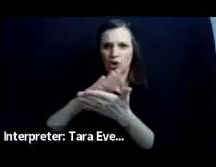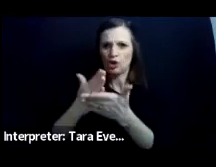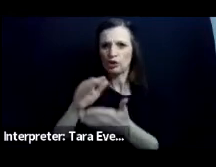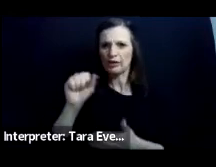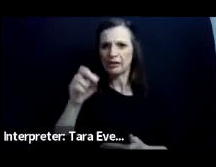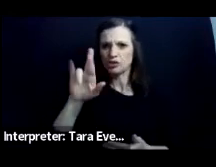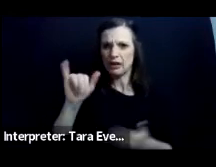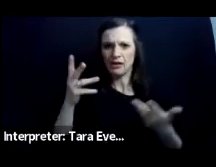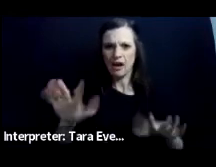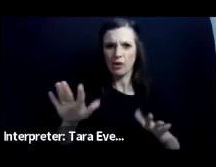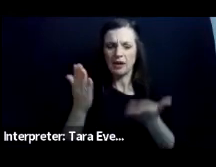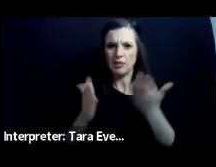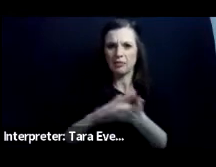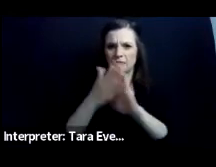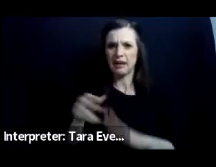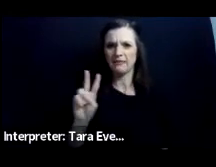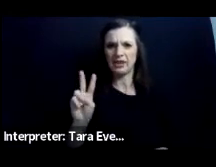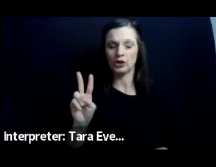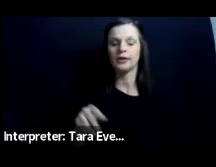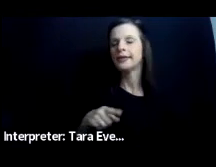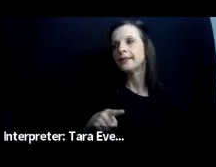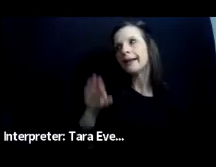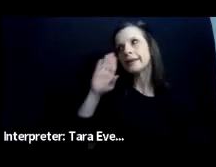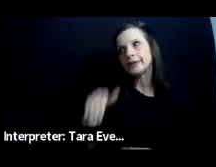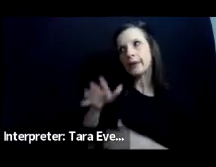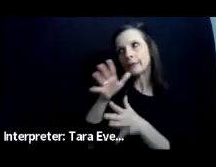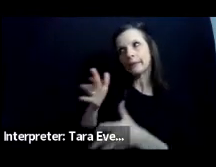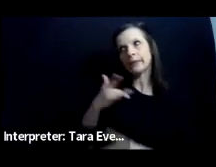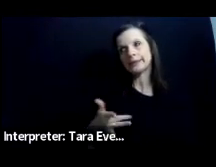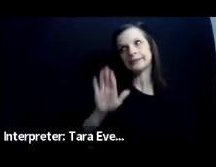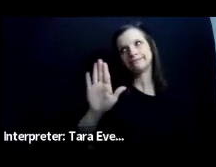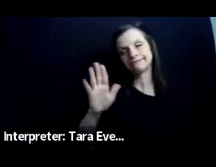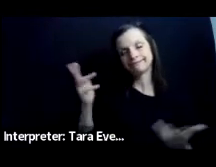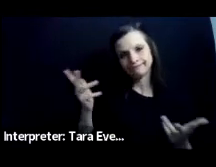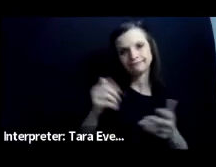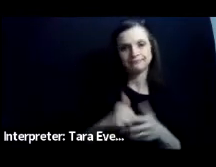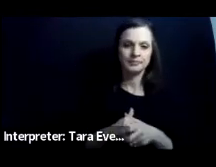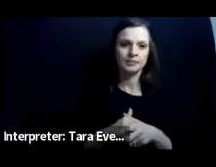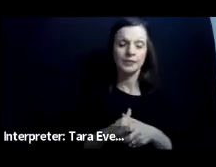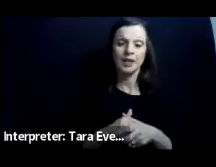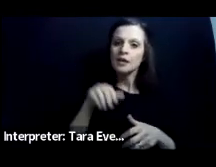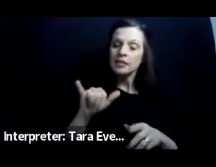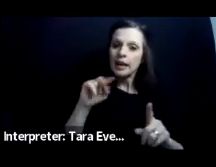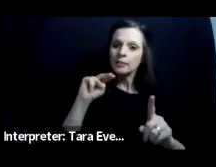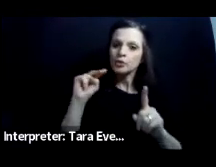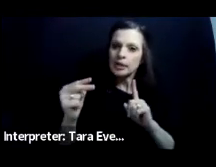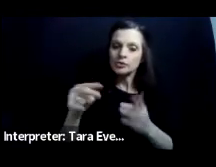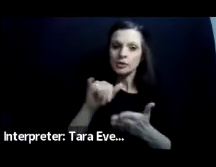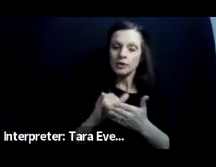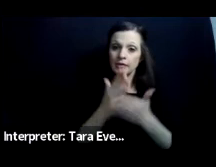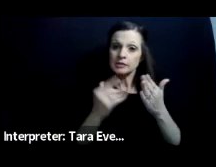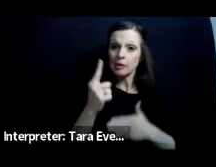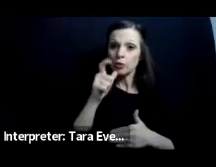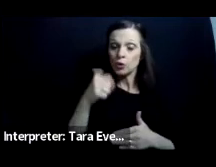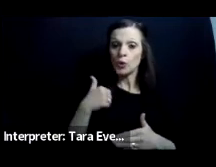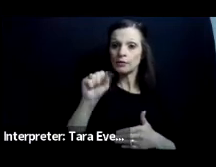you very much." And of course, my aunt went, "Well, you know how your mama is, honey." That perception that somebody who has a substance use disorder is going to